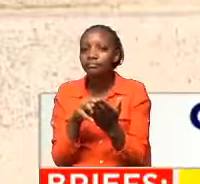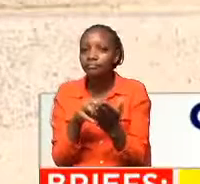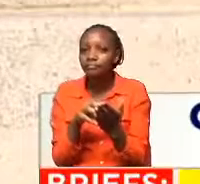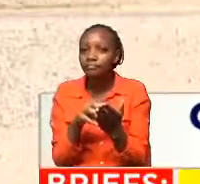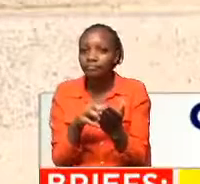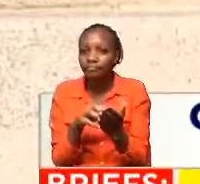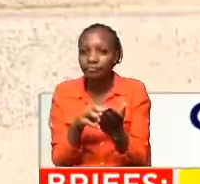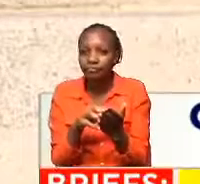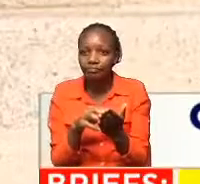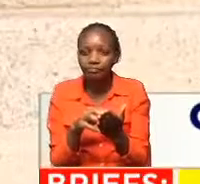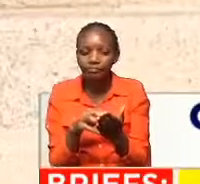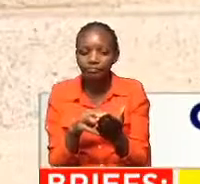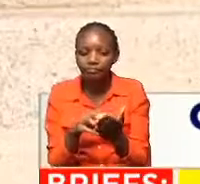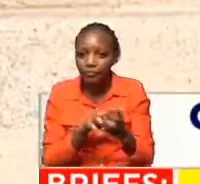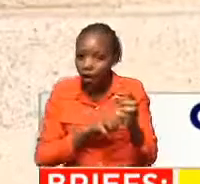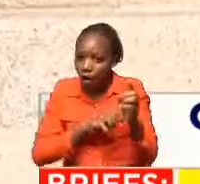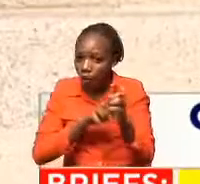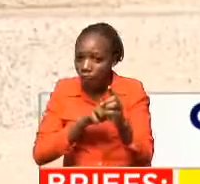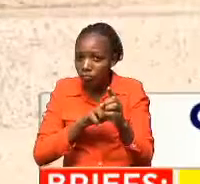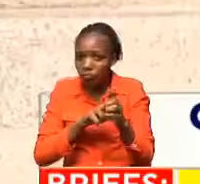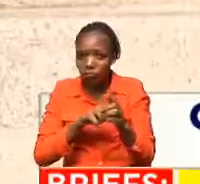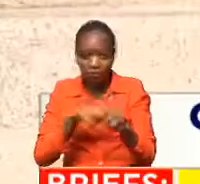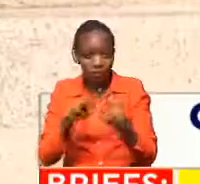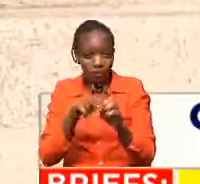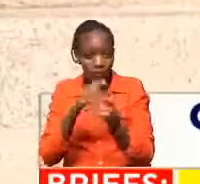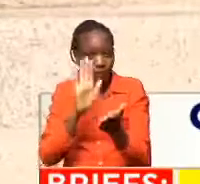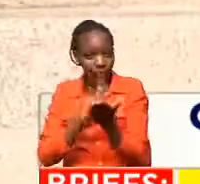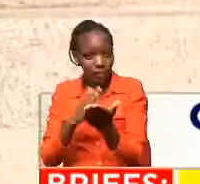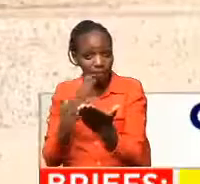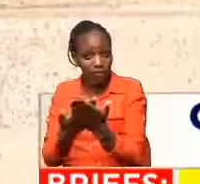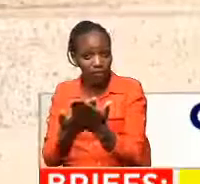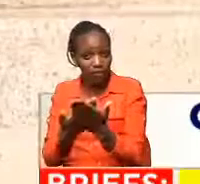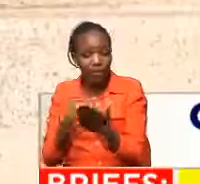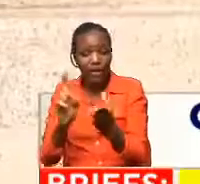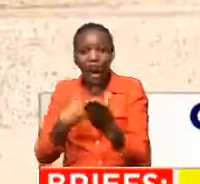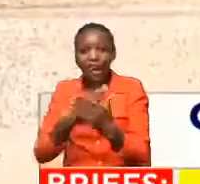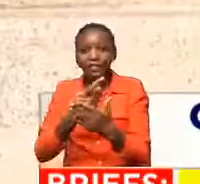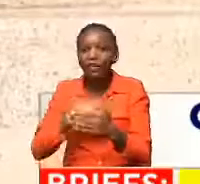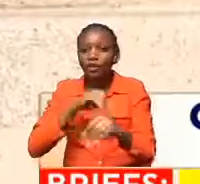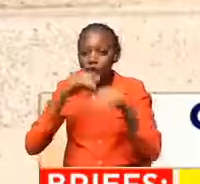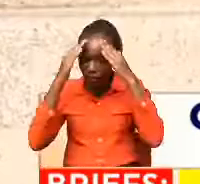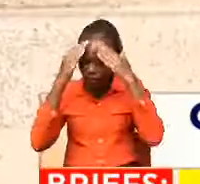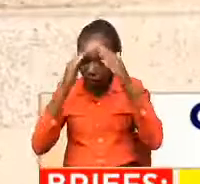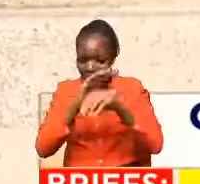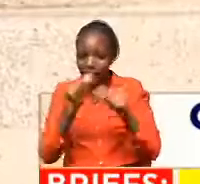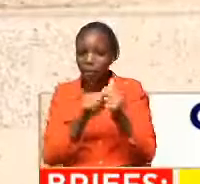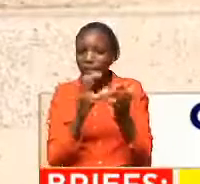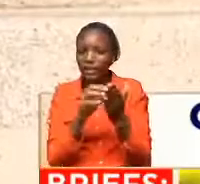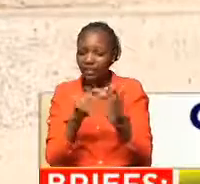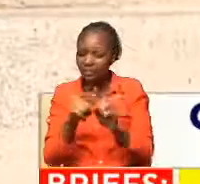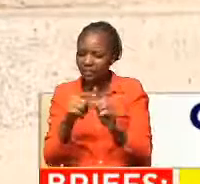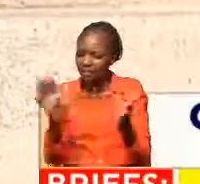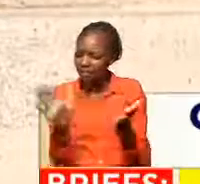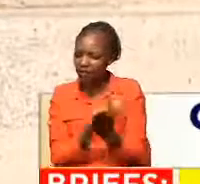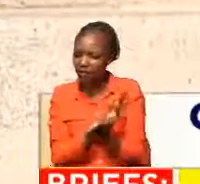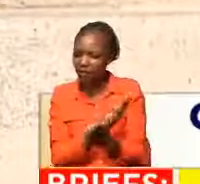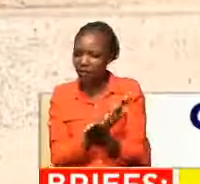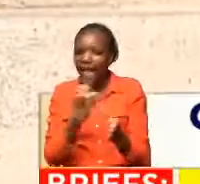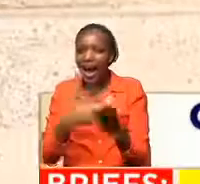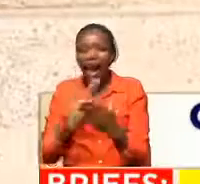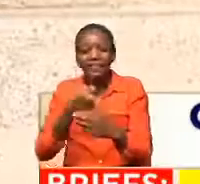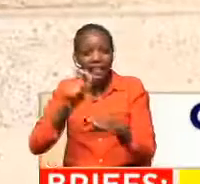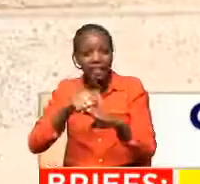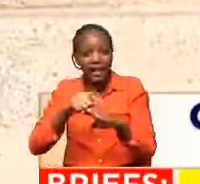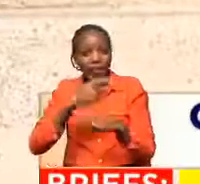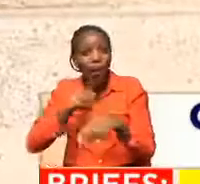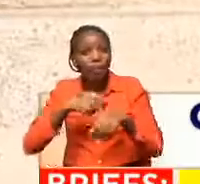attendance of witnesses, such as applications and appeals, so that we get them out of the way. Come the time we are able